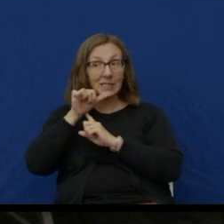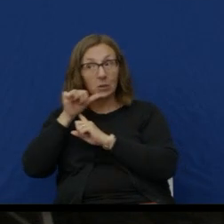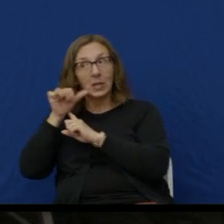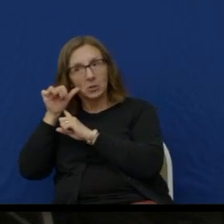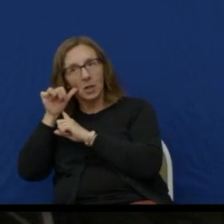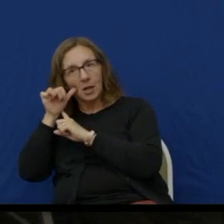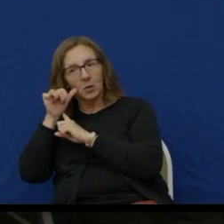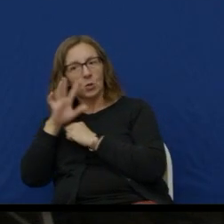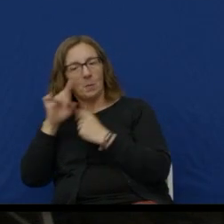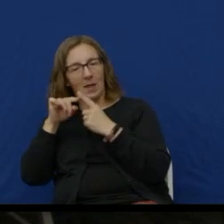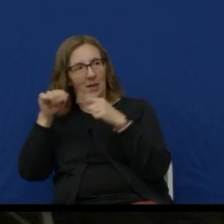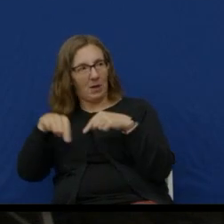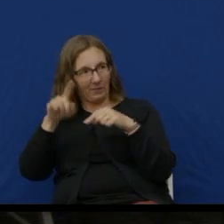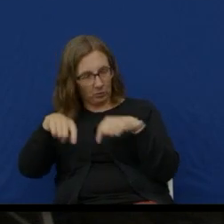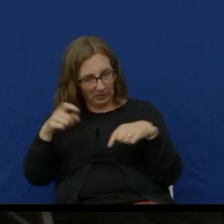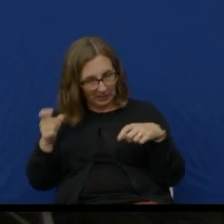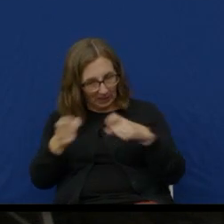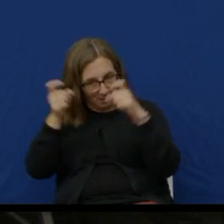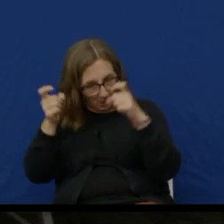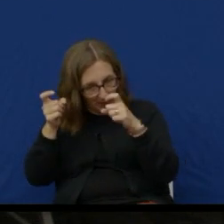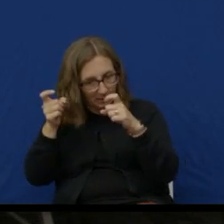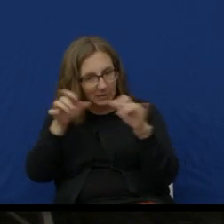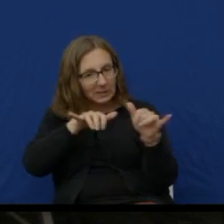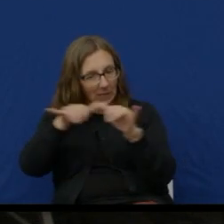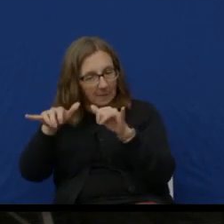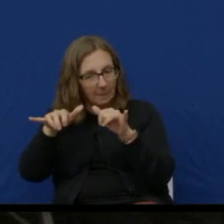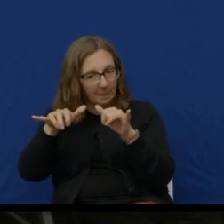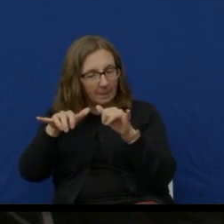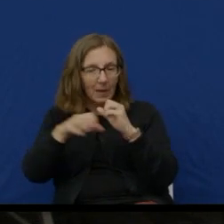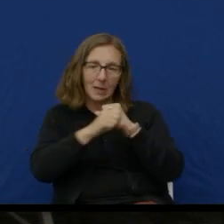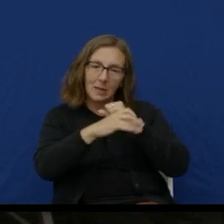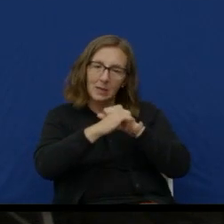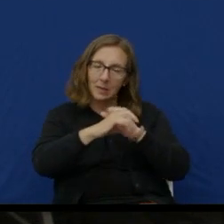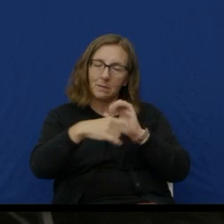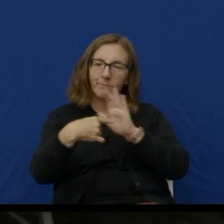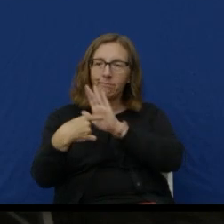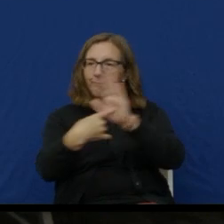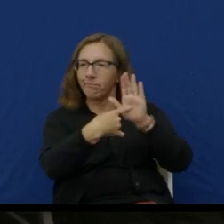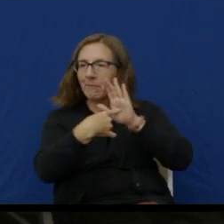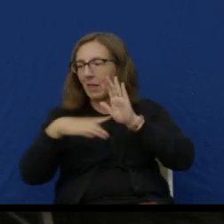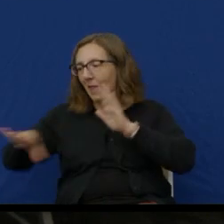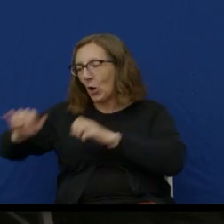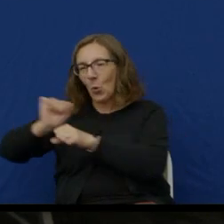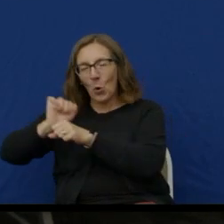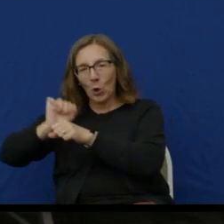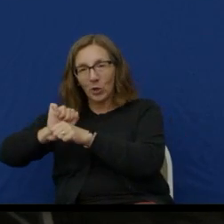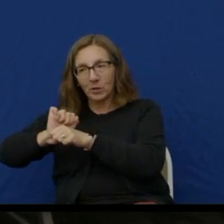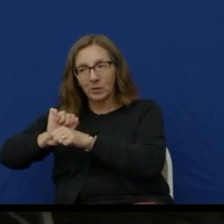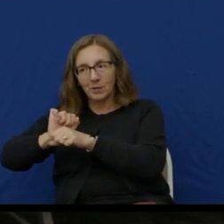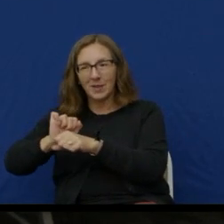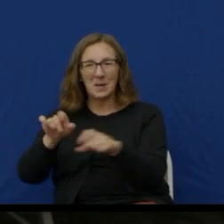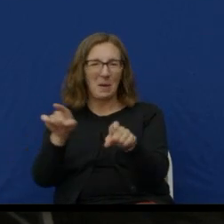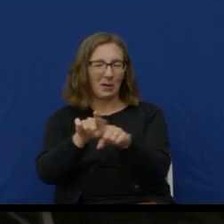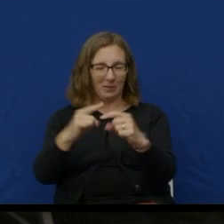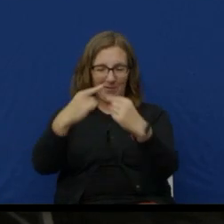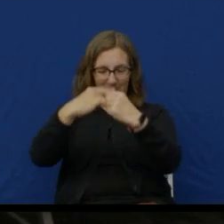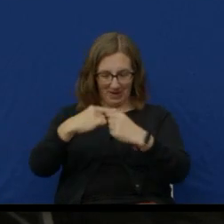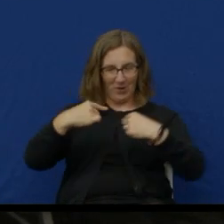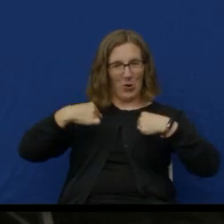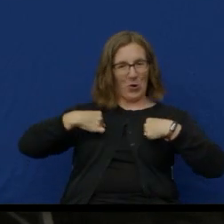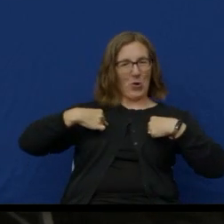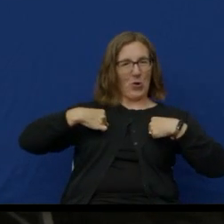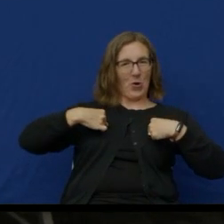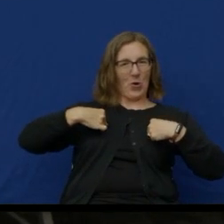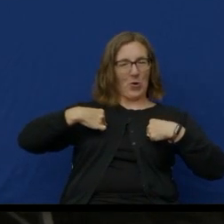have to celebrate those like we did yesterday and publish what they're doing. And it's also incumbent on us to get out,